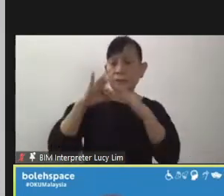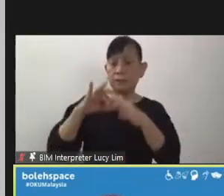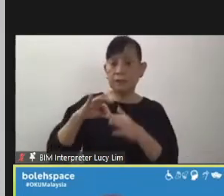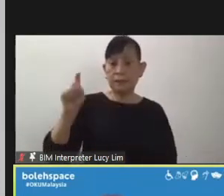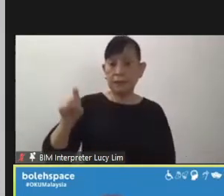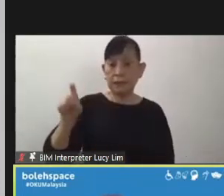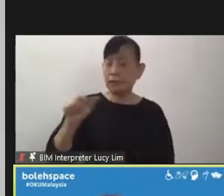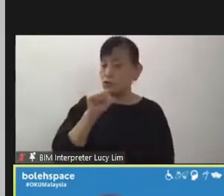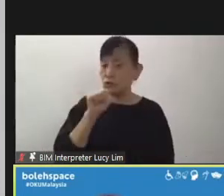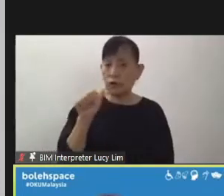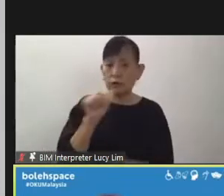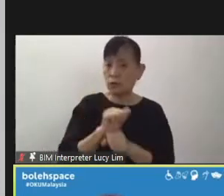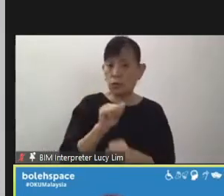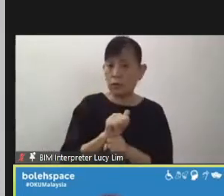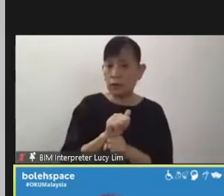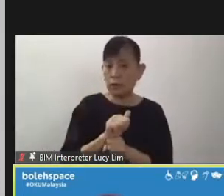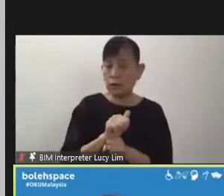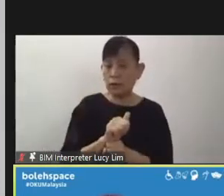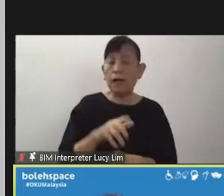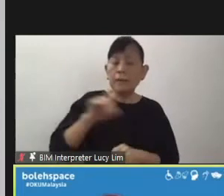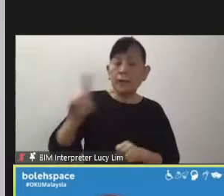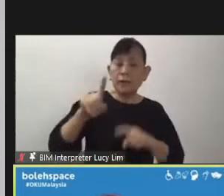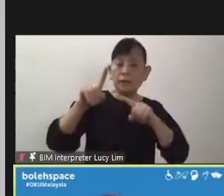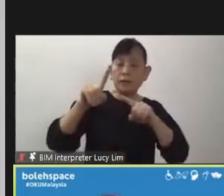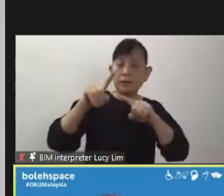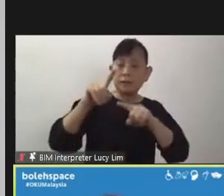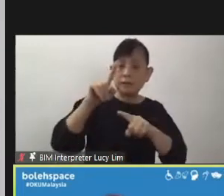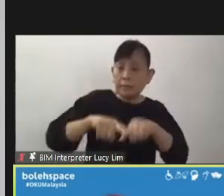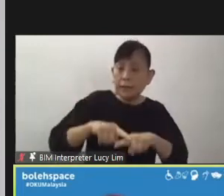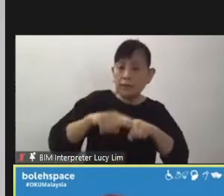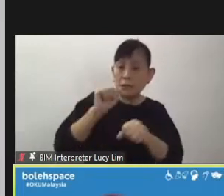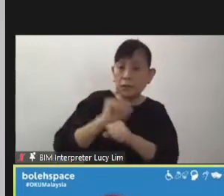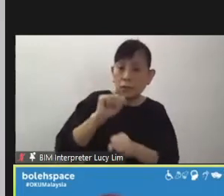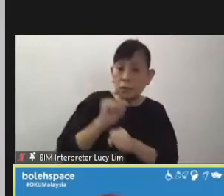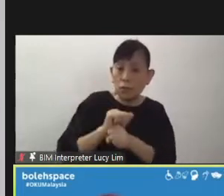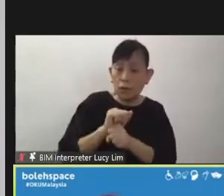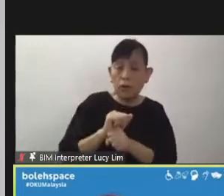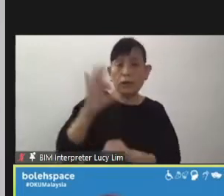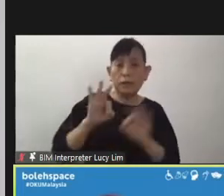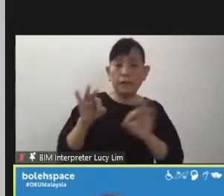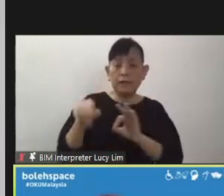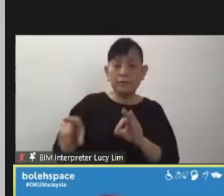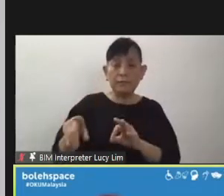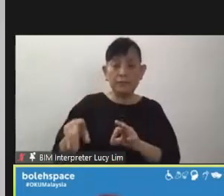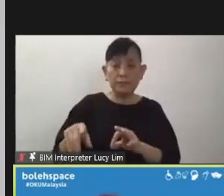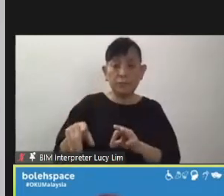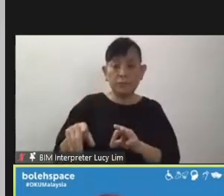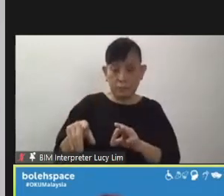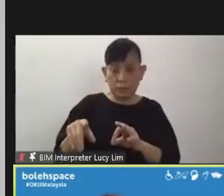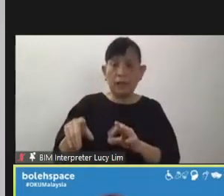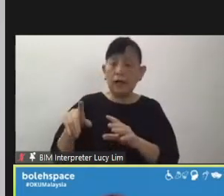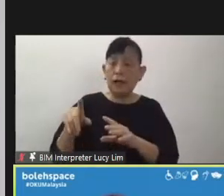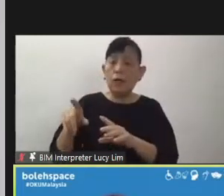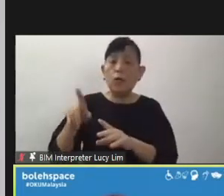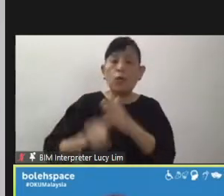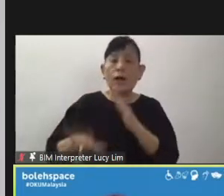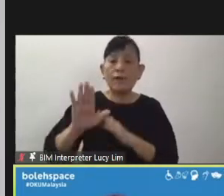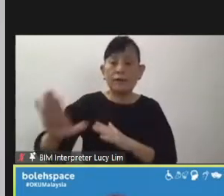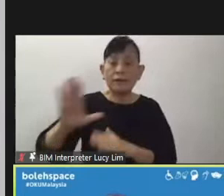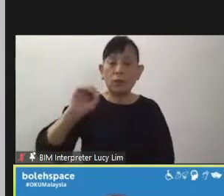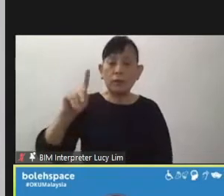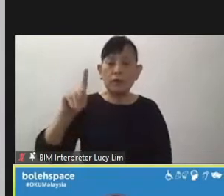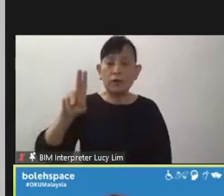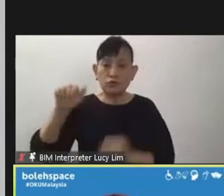work, because the work is, it depends on the intervention. This I will explain in the targeted approach. Okay, in terms of